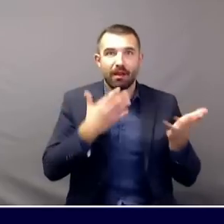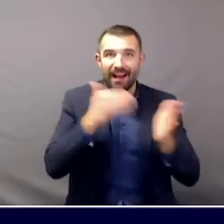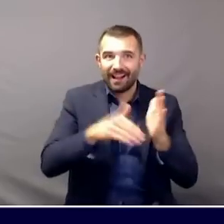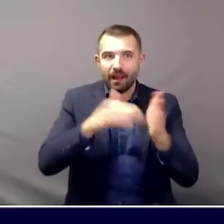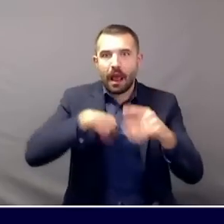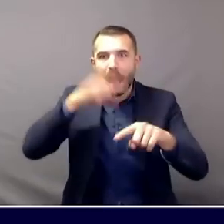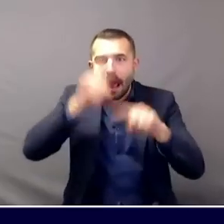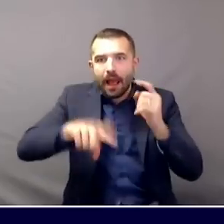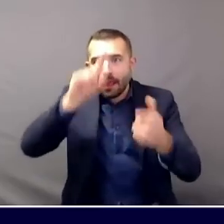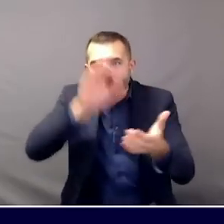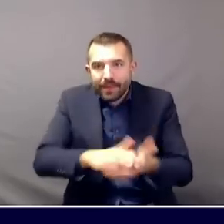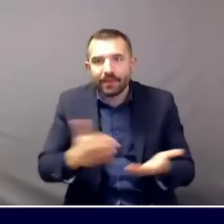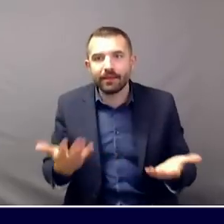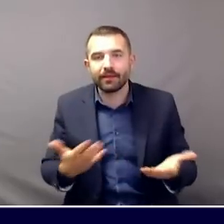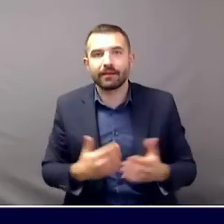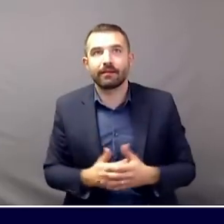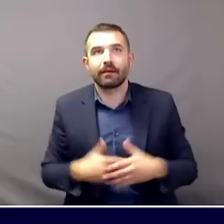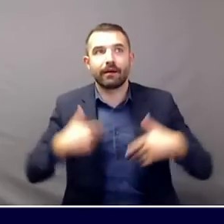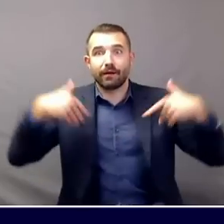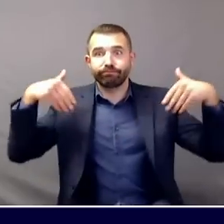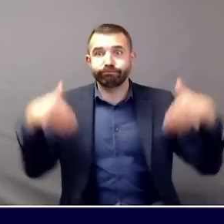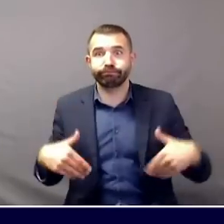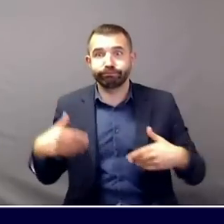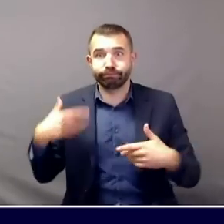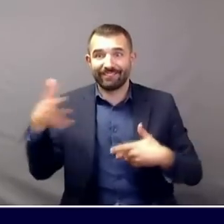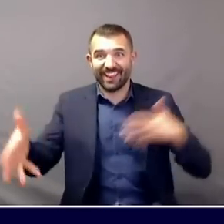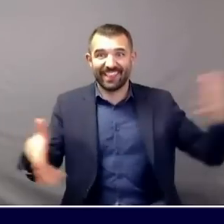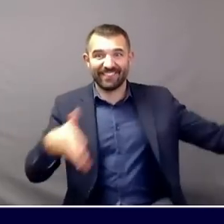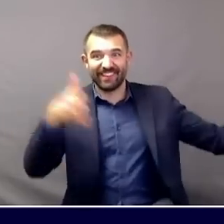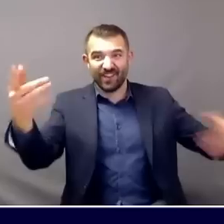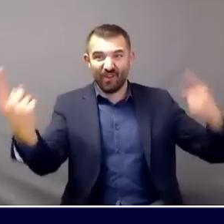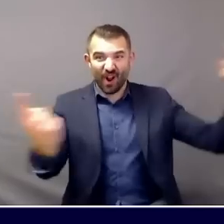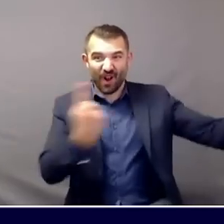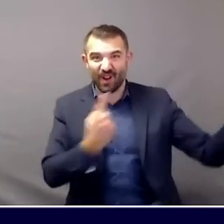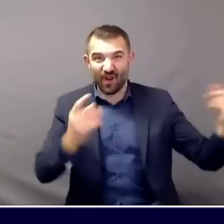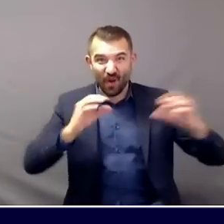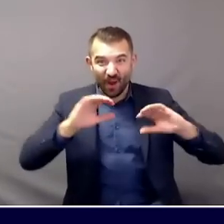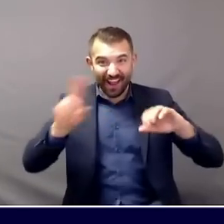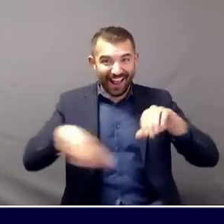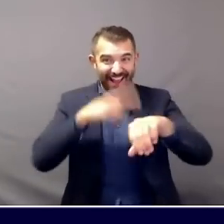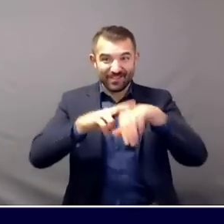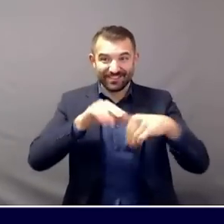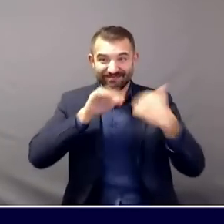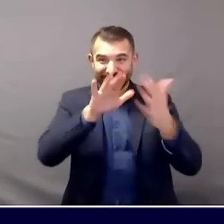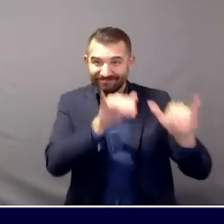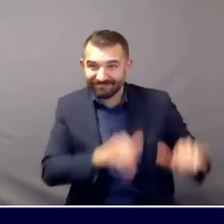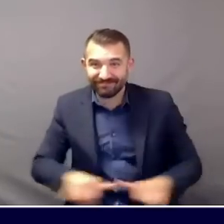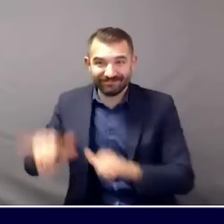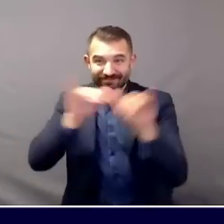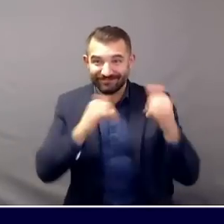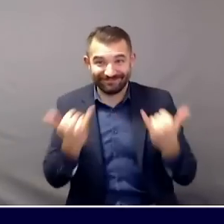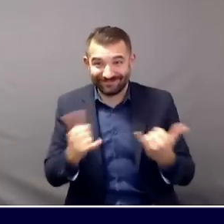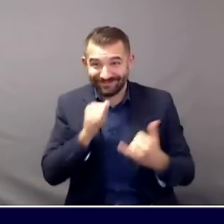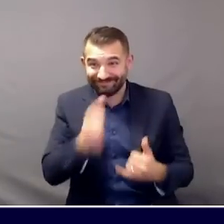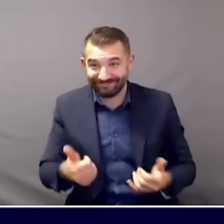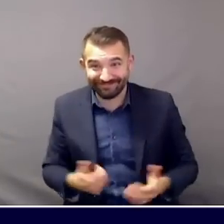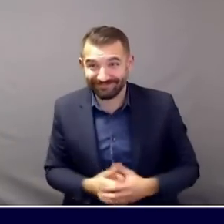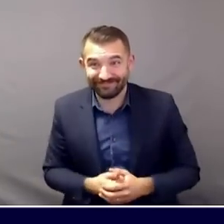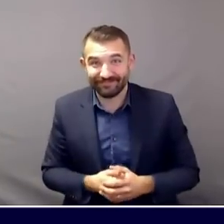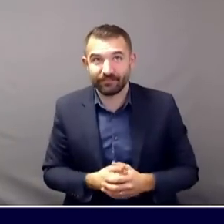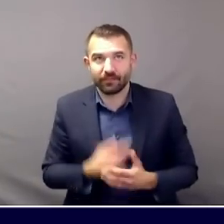that there is not a national strategy to deal with COVID-19. It's kind of piecemeal. And we